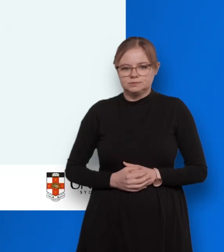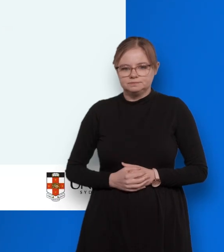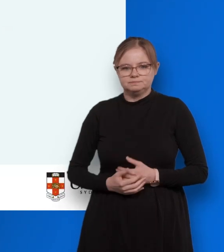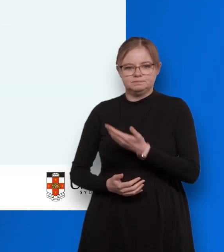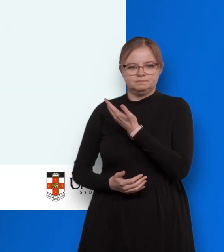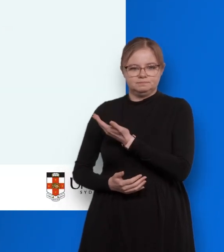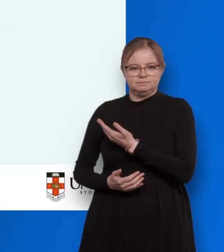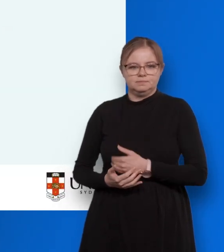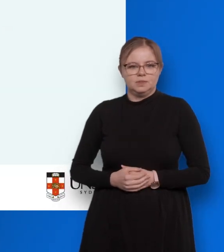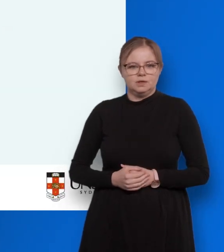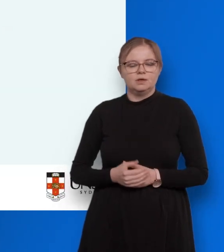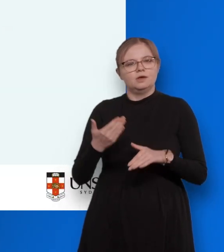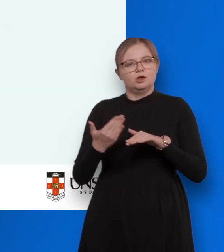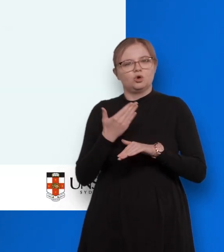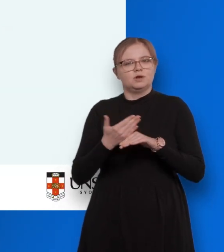seniority.